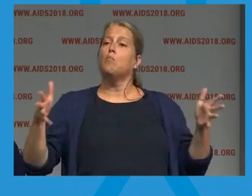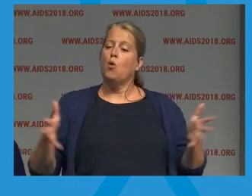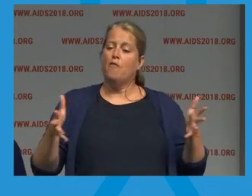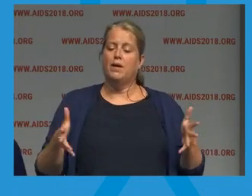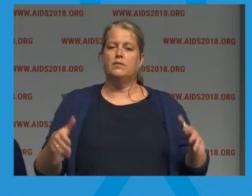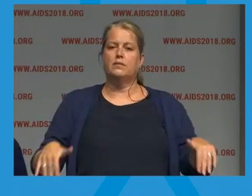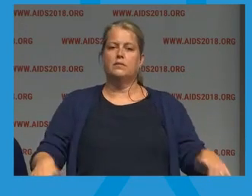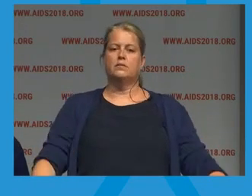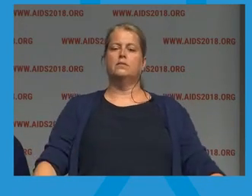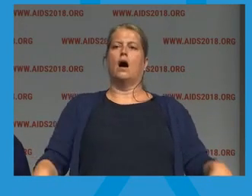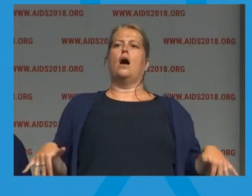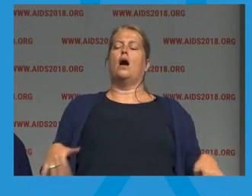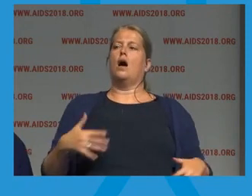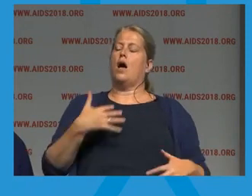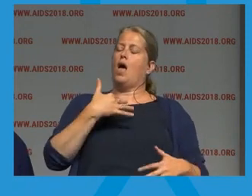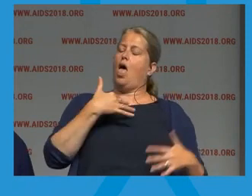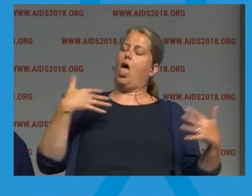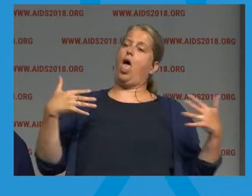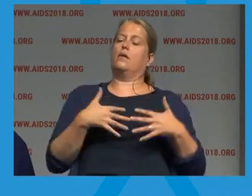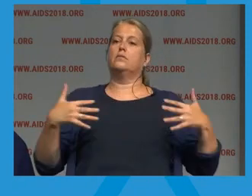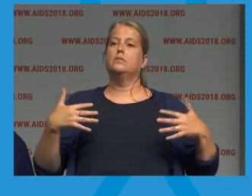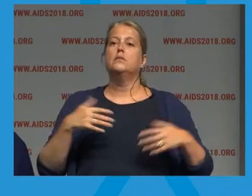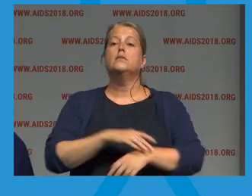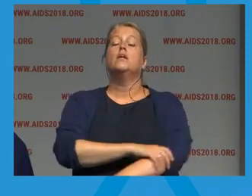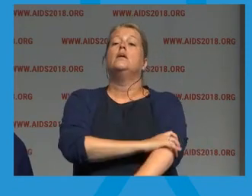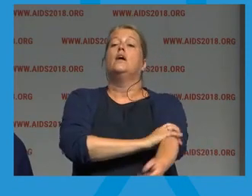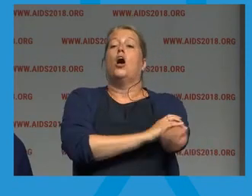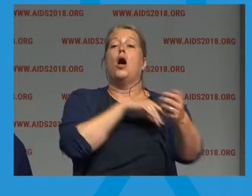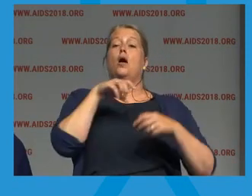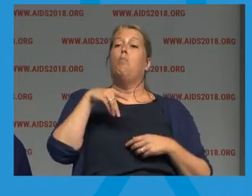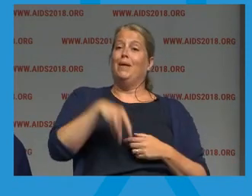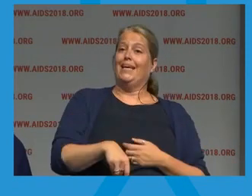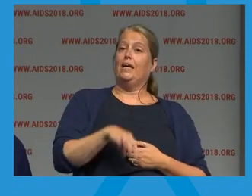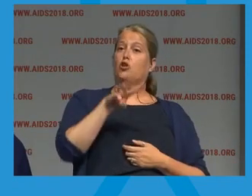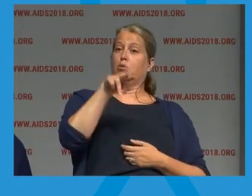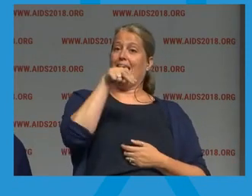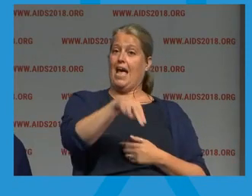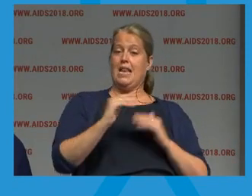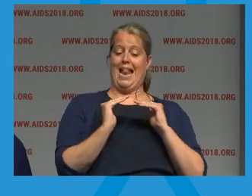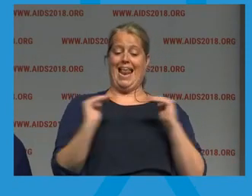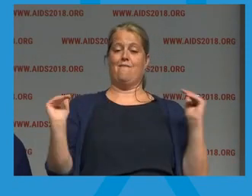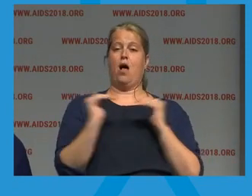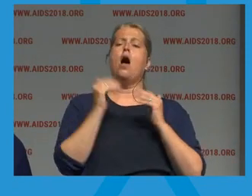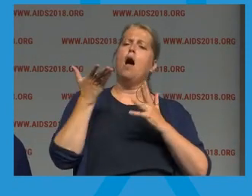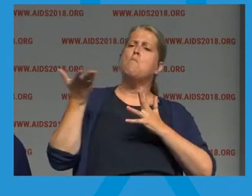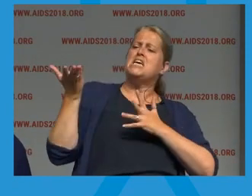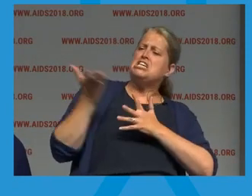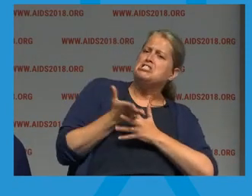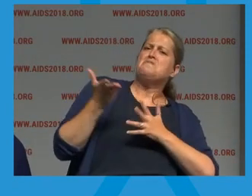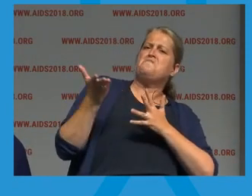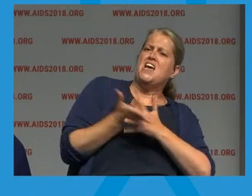aback. At the PWN level, the intervention of a broad range of stakeholder